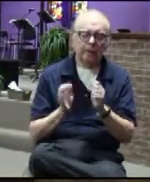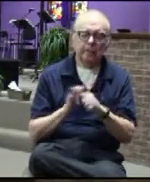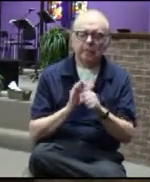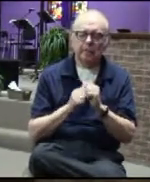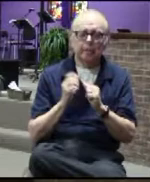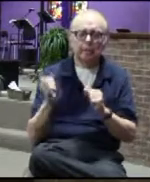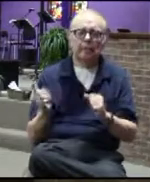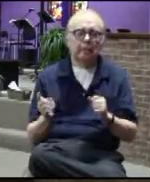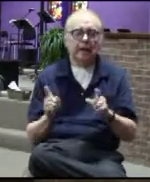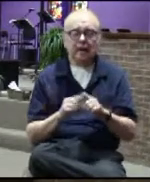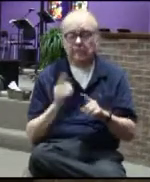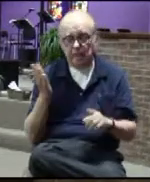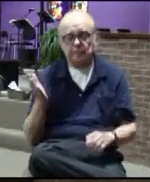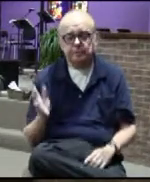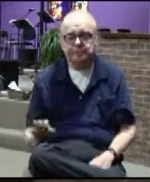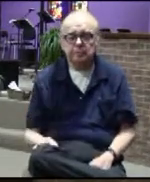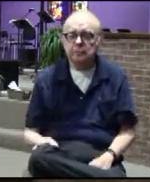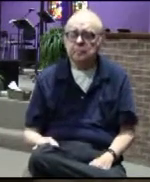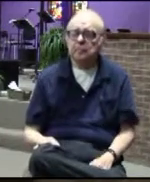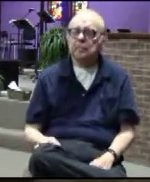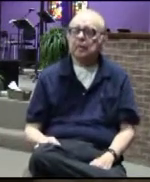as to who he is